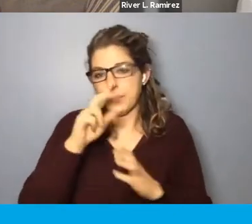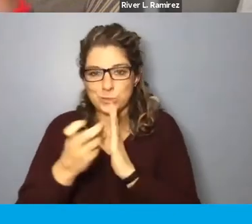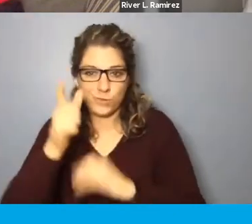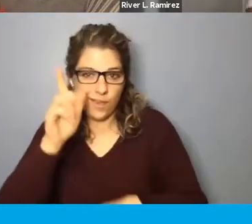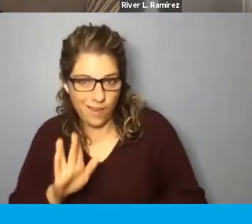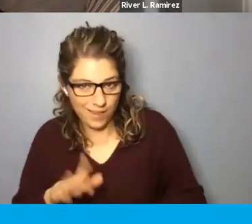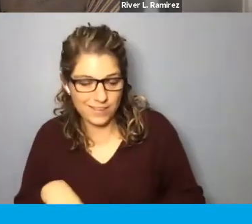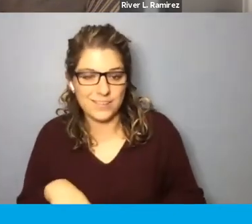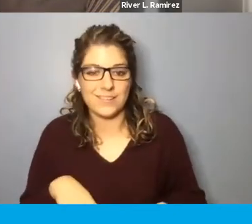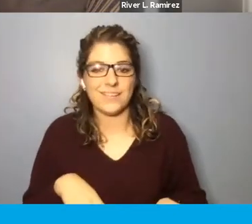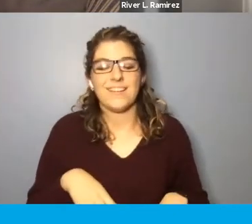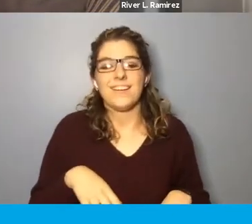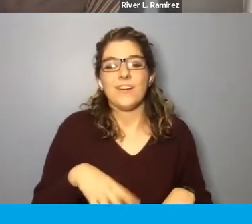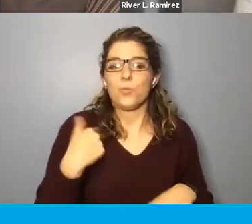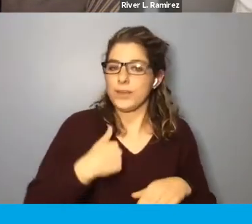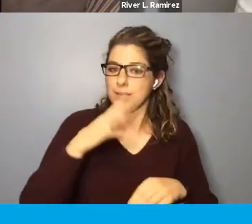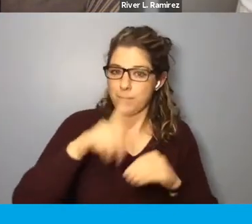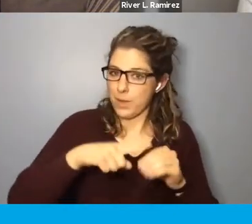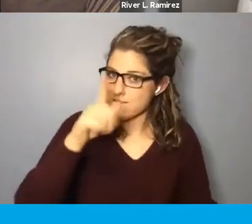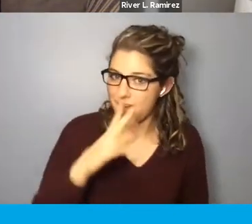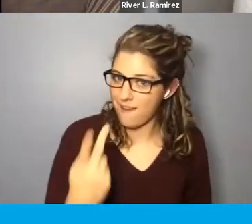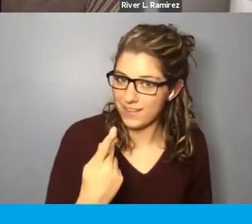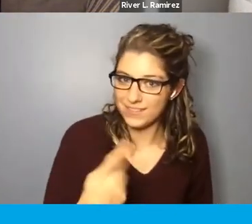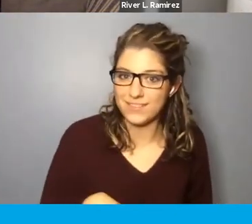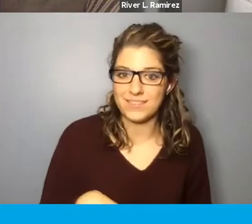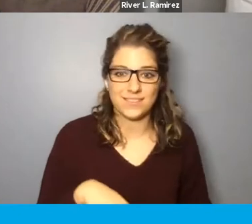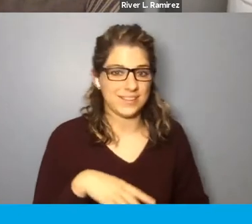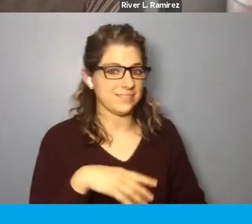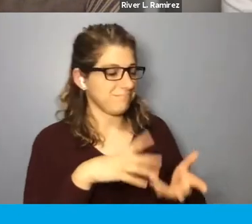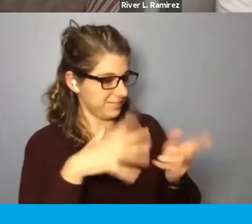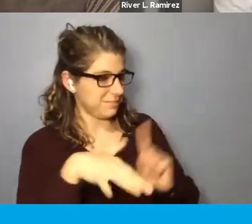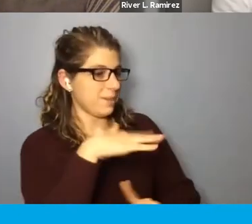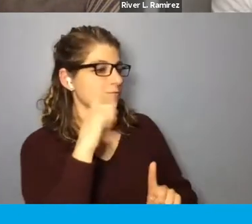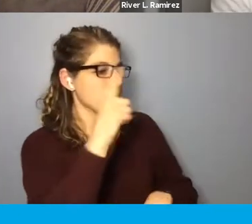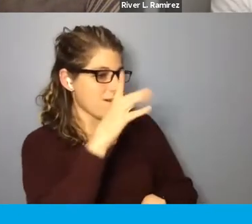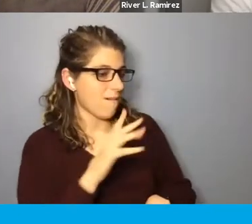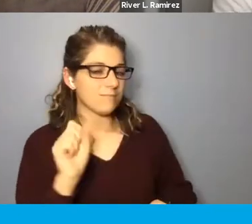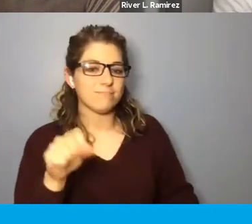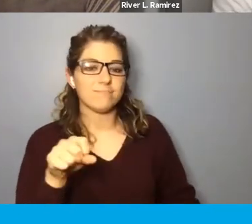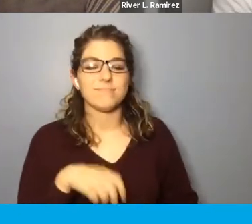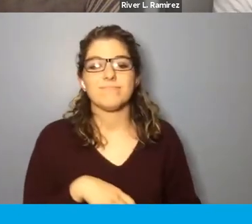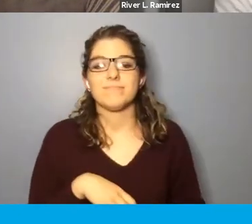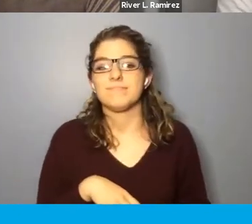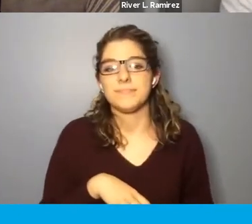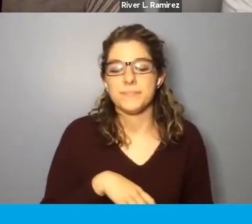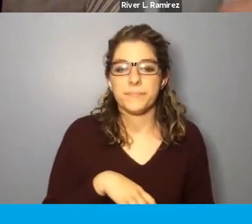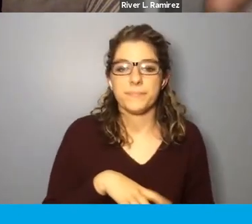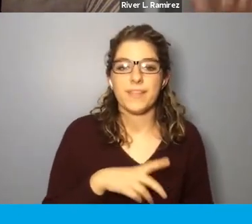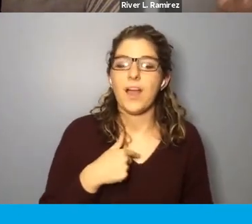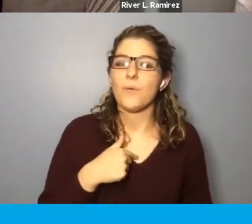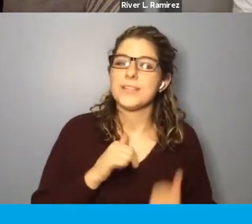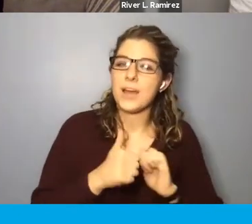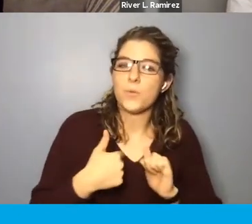like, we talk about God. Save space for God. There's space for God. I was like, how do